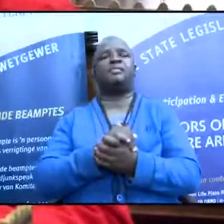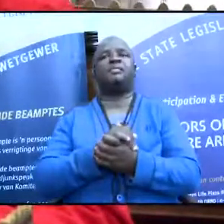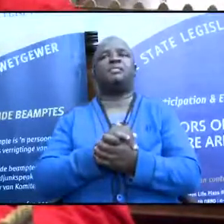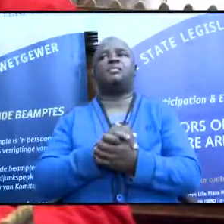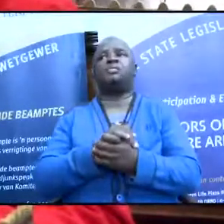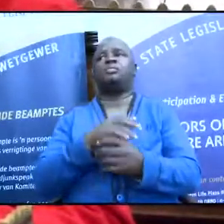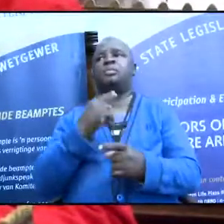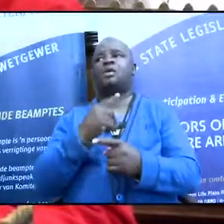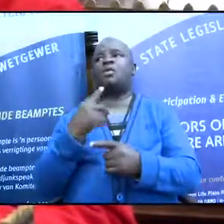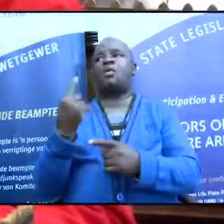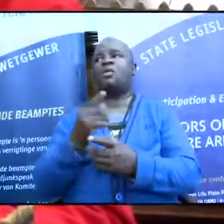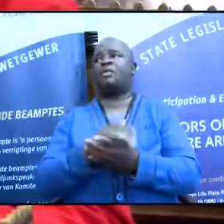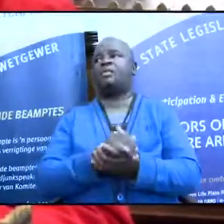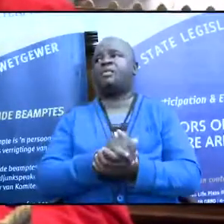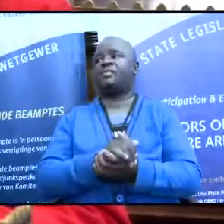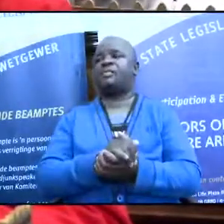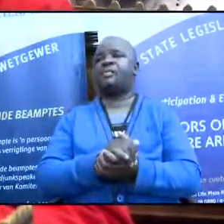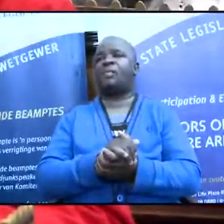all power